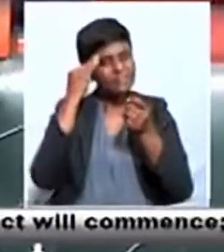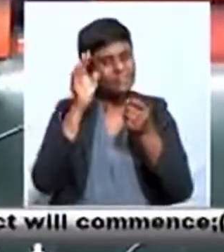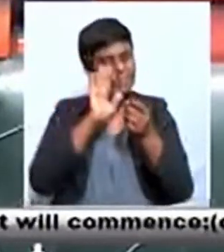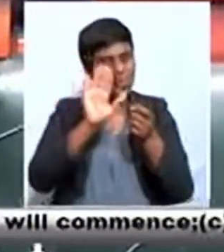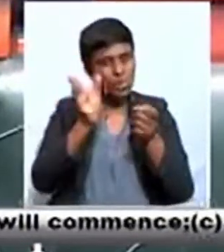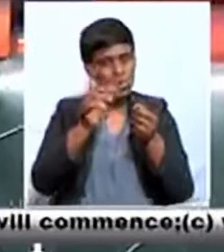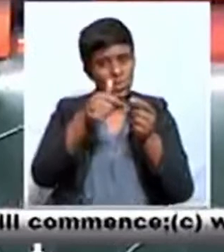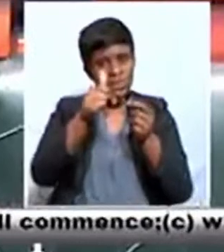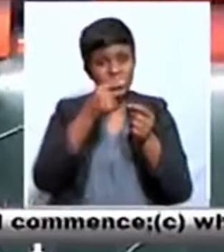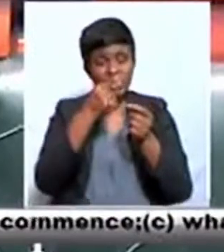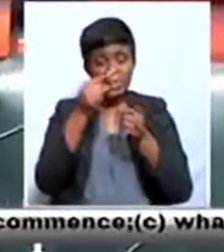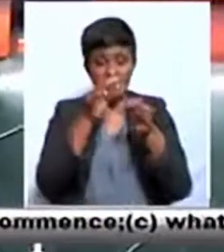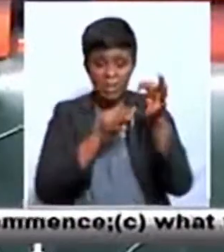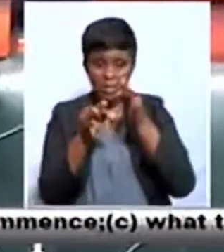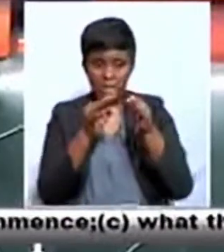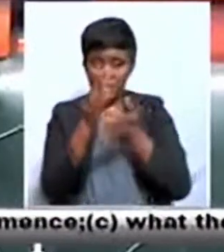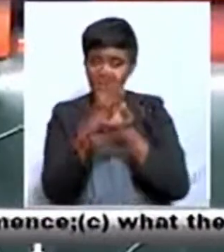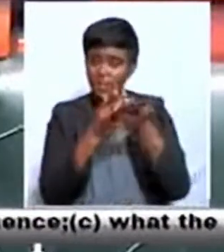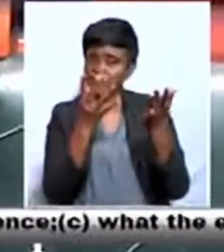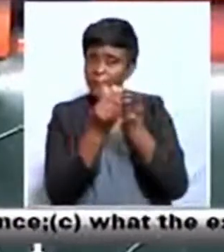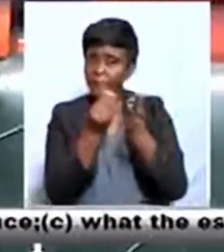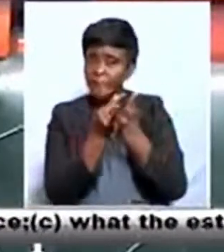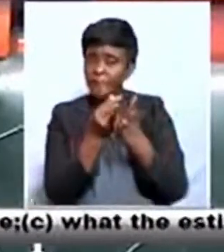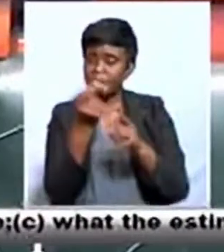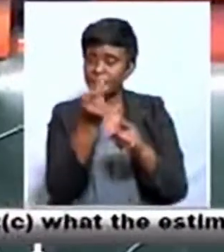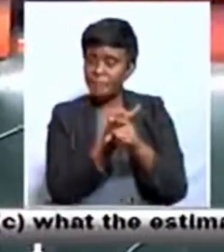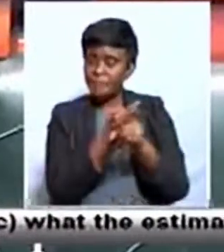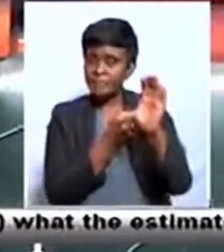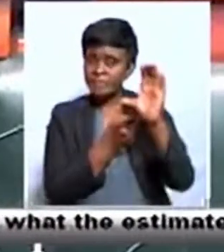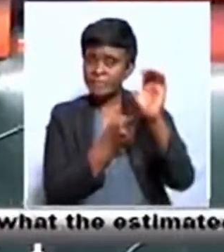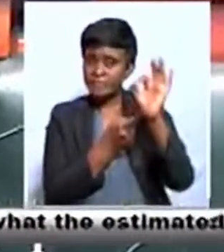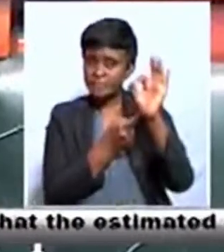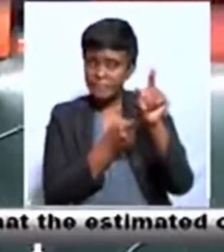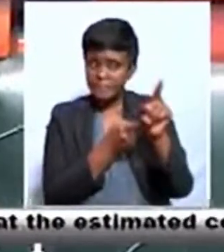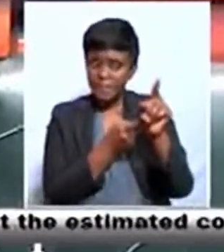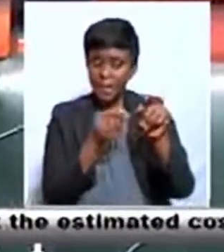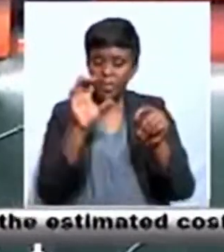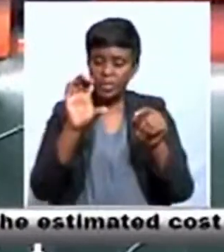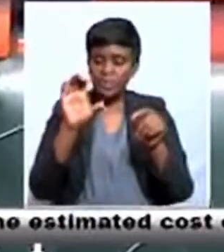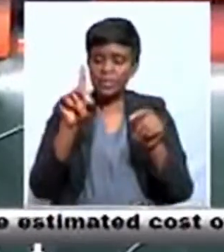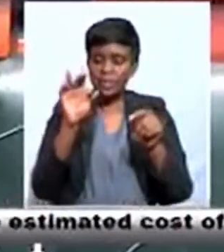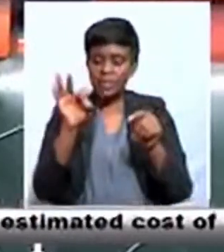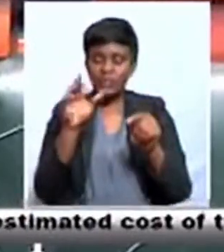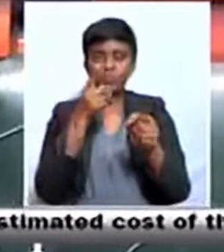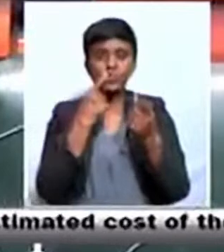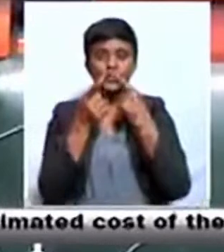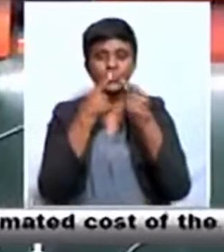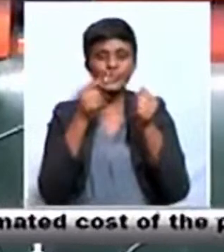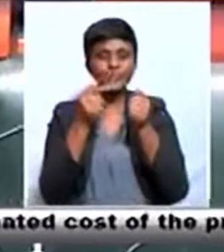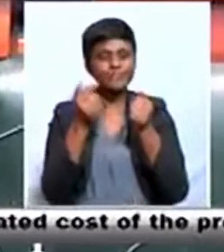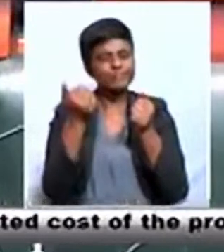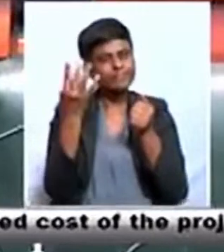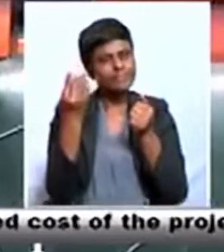that some of the money is coming from CDF and you're talking about 14